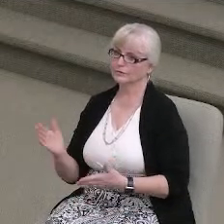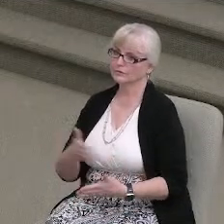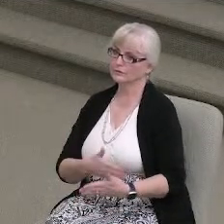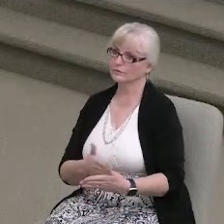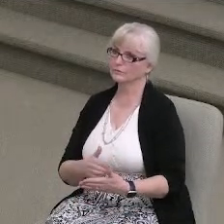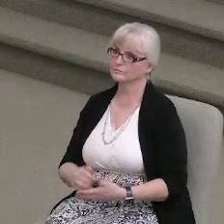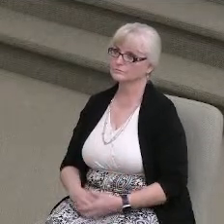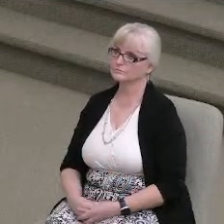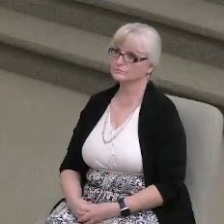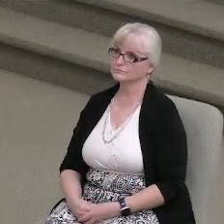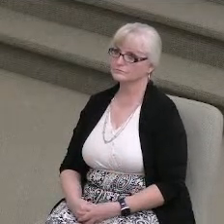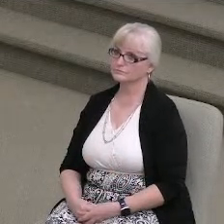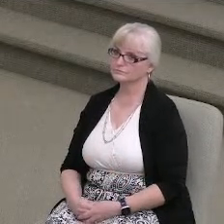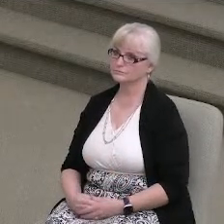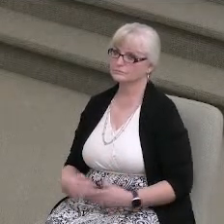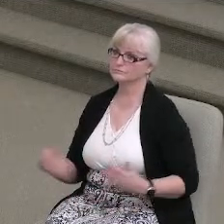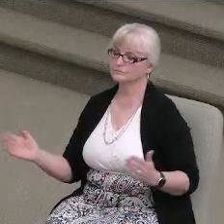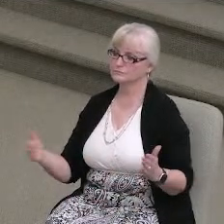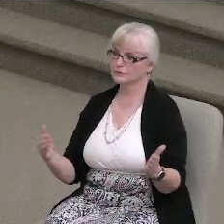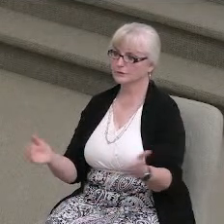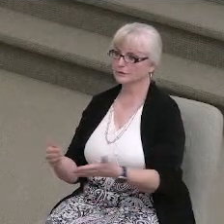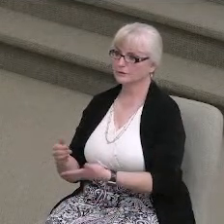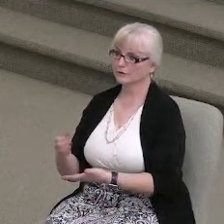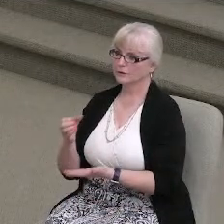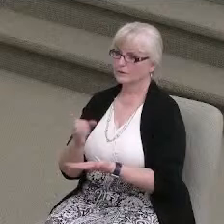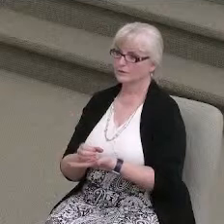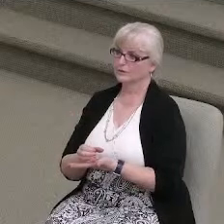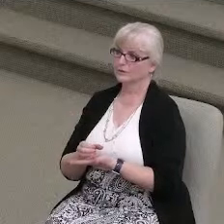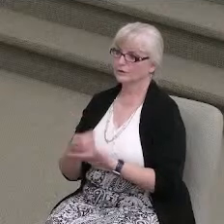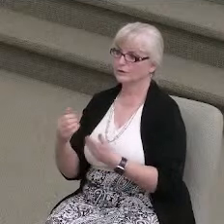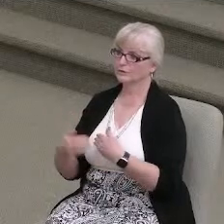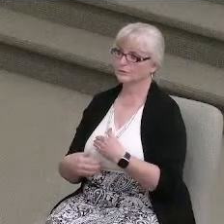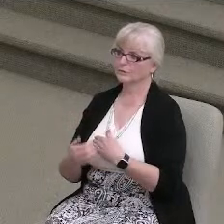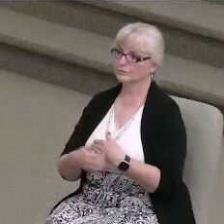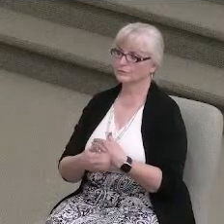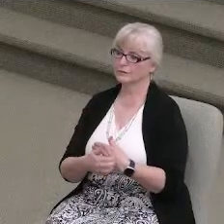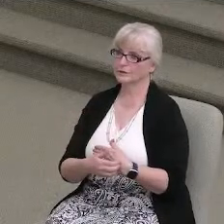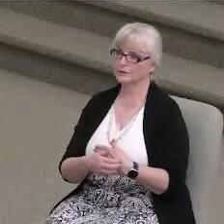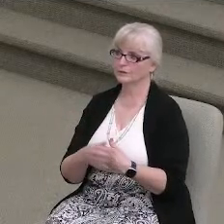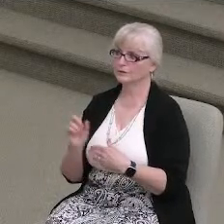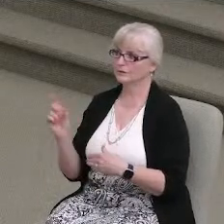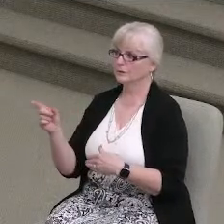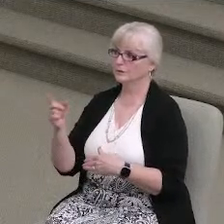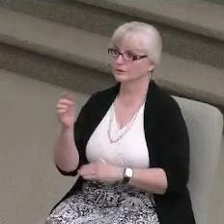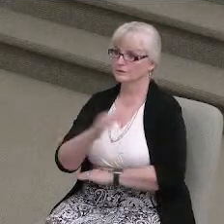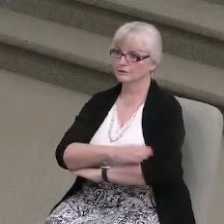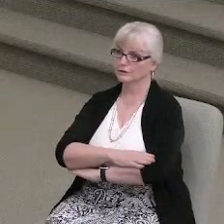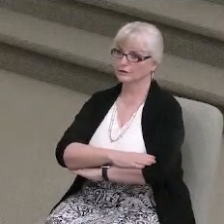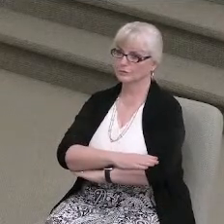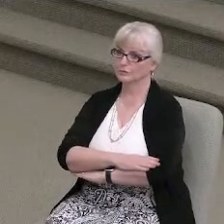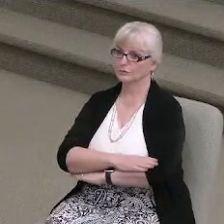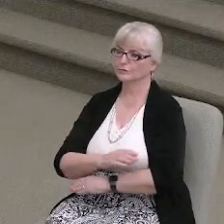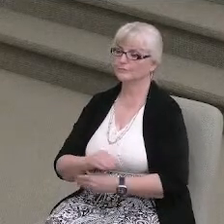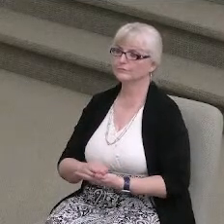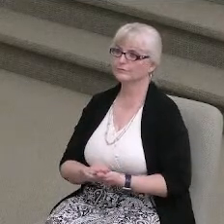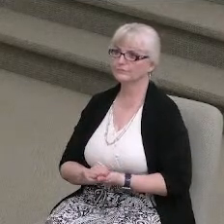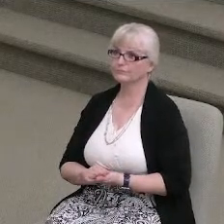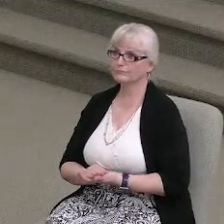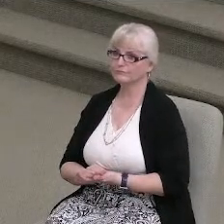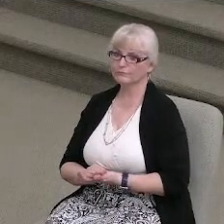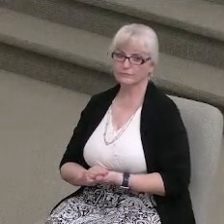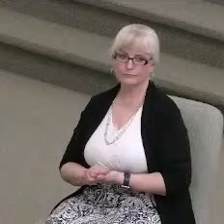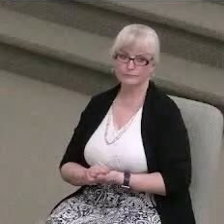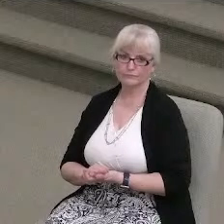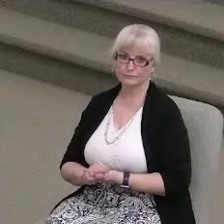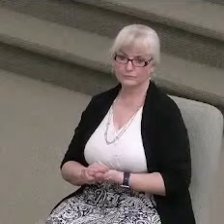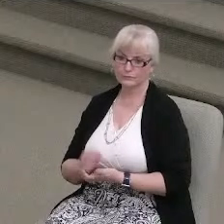If you haven't gathered those emblems, the cup, the bread, they're around the tables on the outside of the room. So as we're singing this next